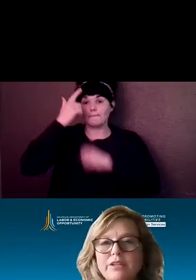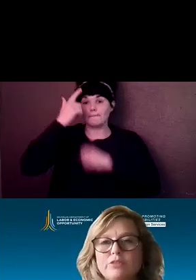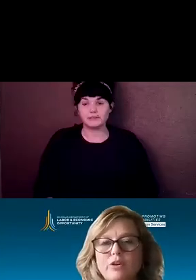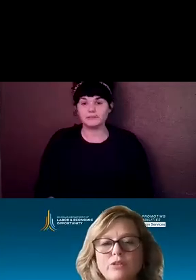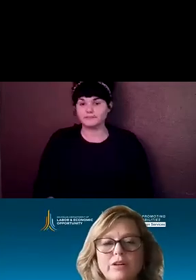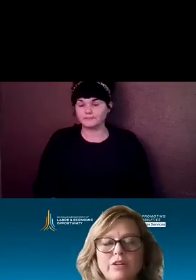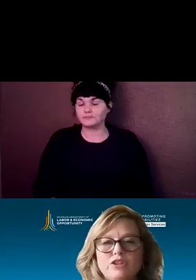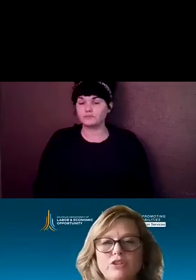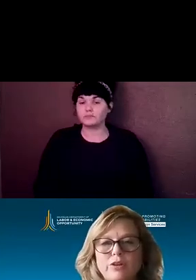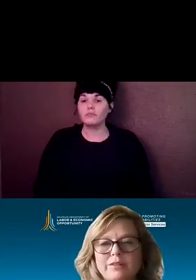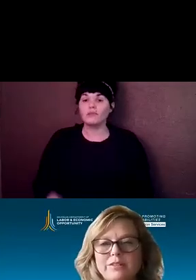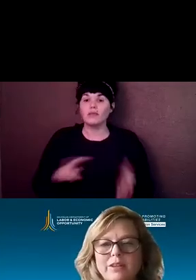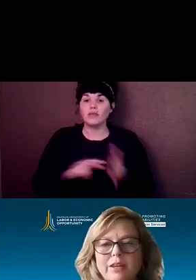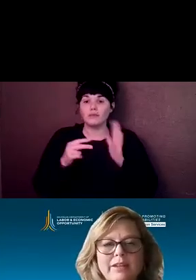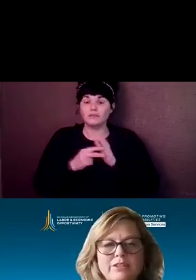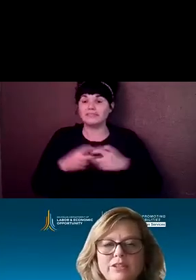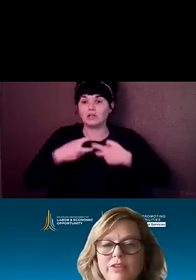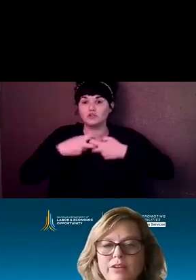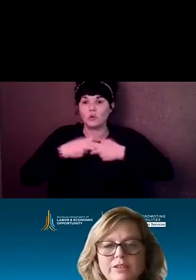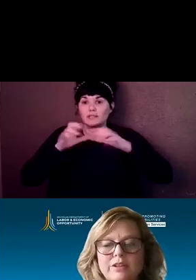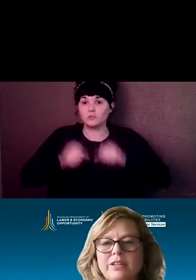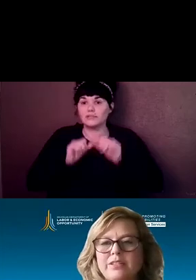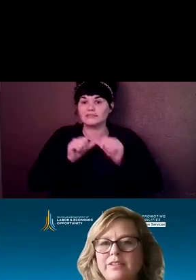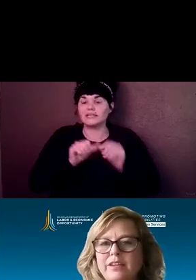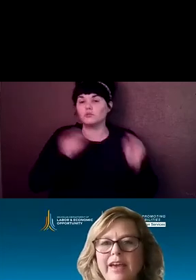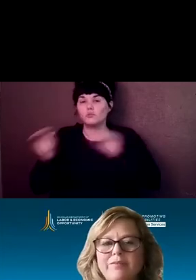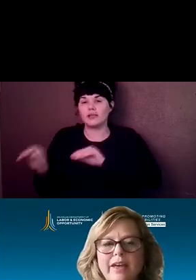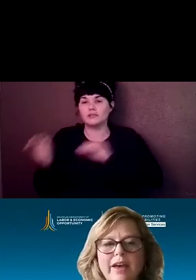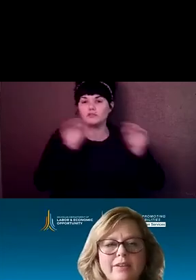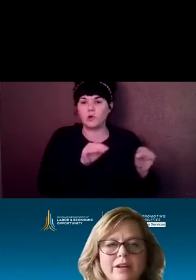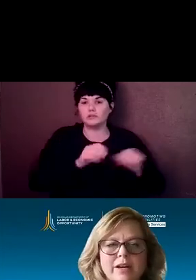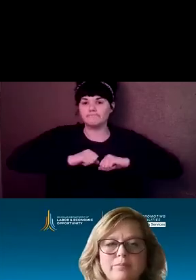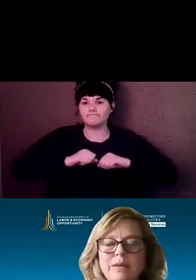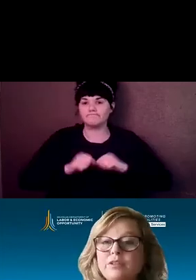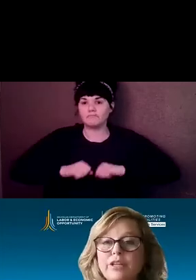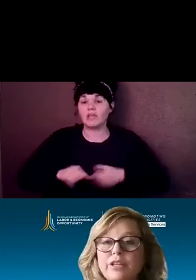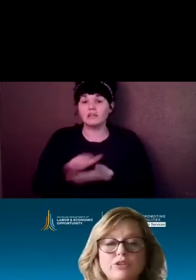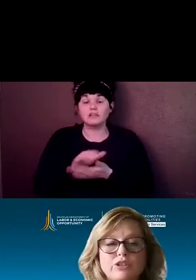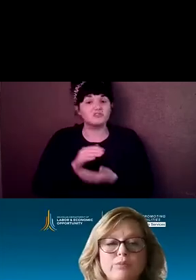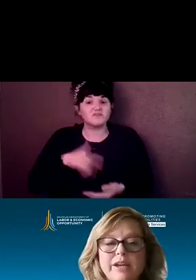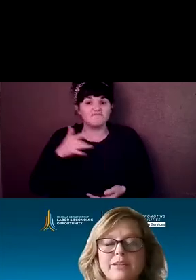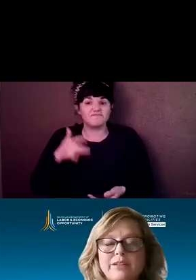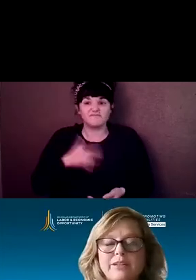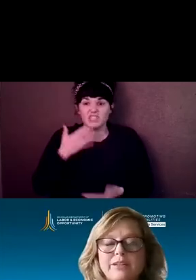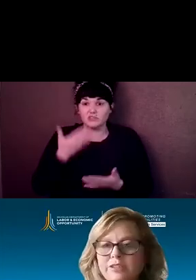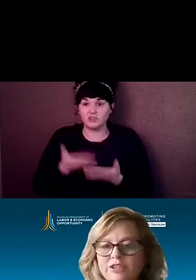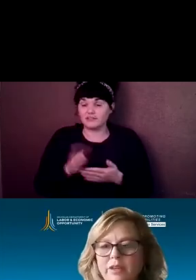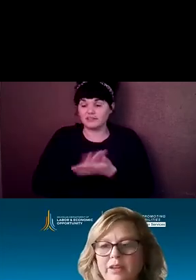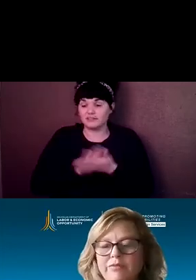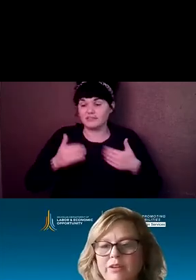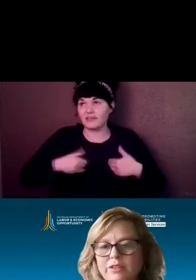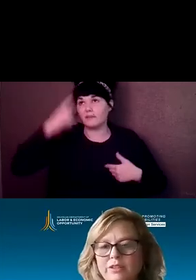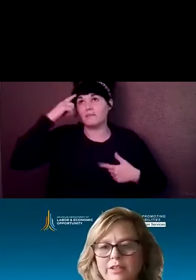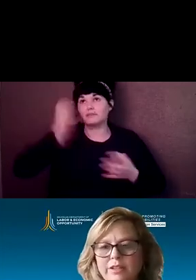maintain range of motion of our joints, and it just feels good. It's nice to have that mental and emotional break to stretch.